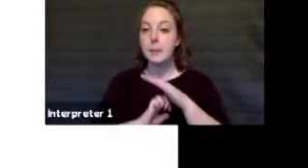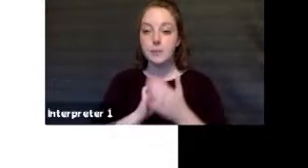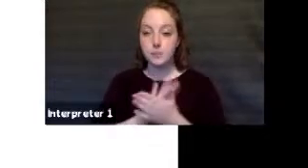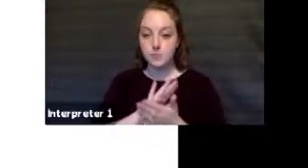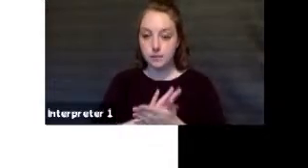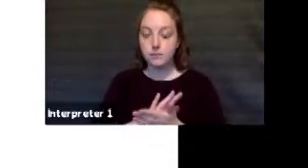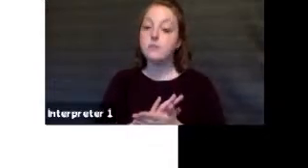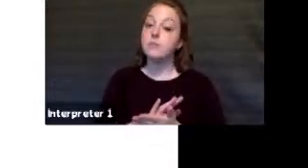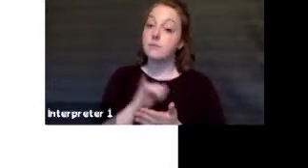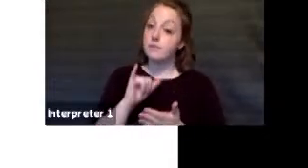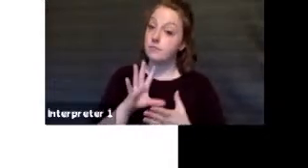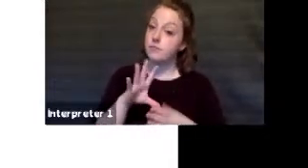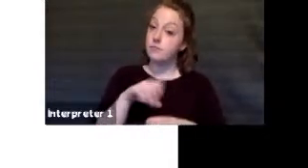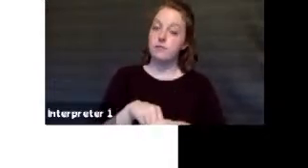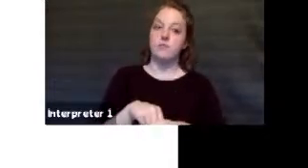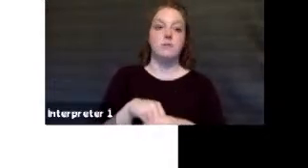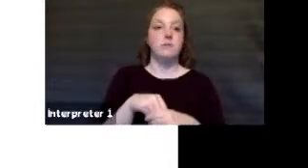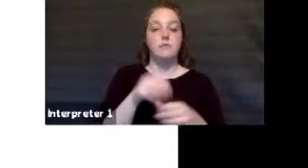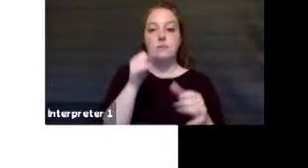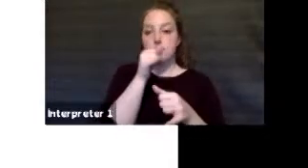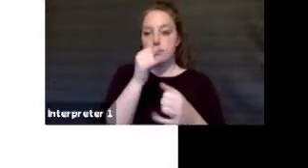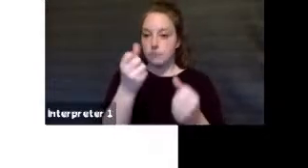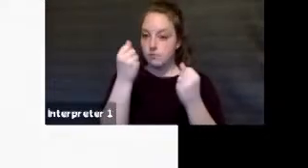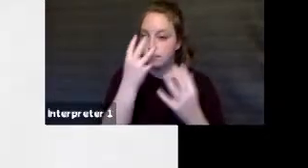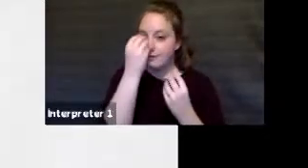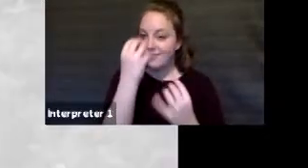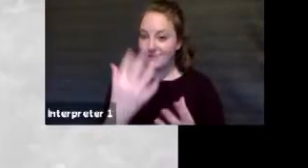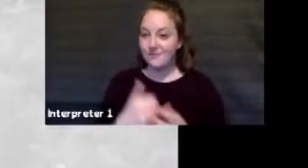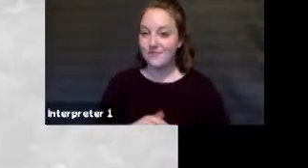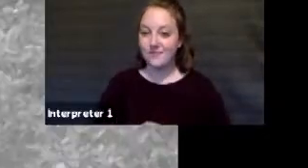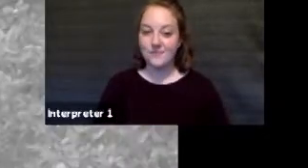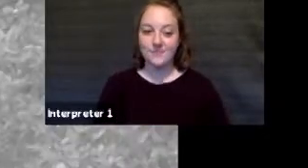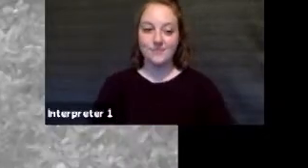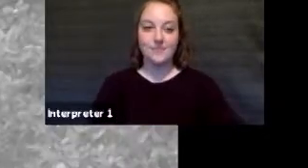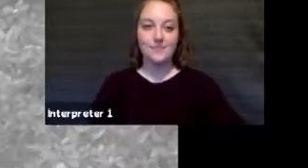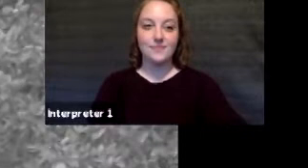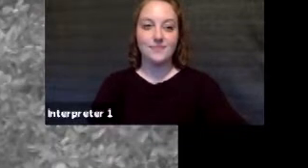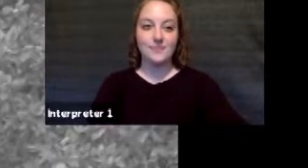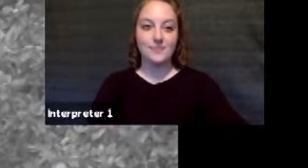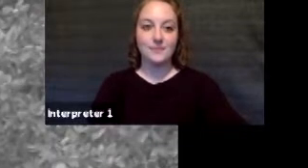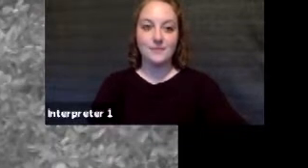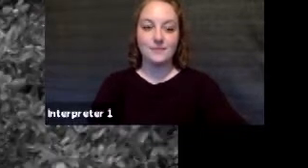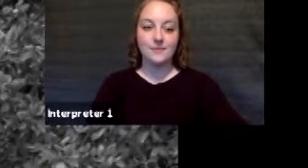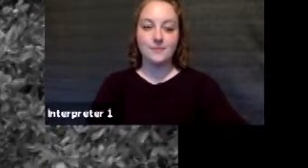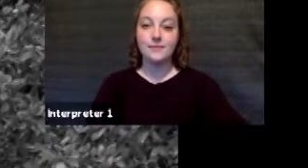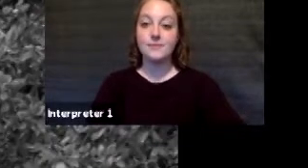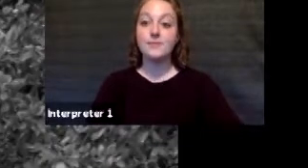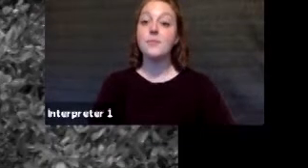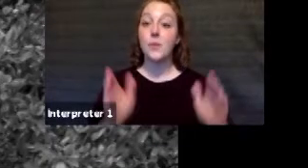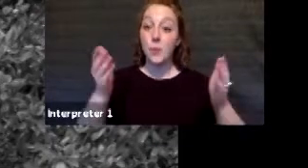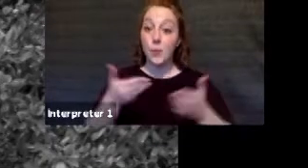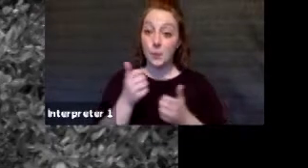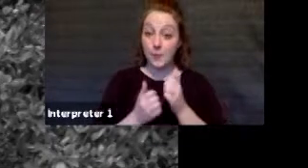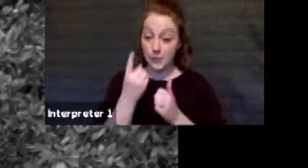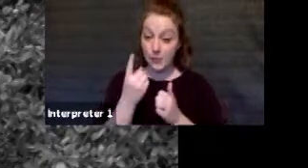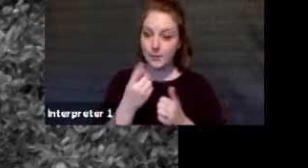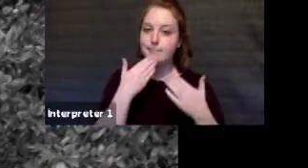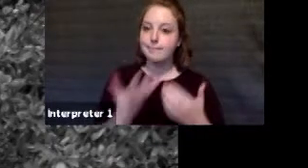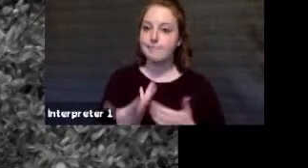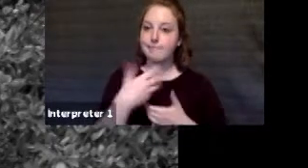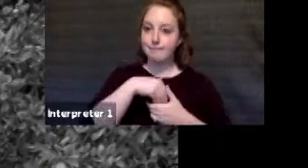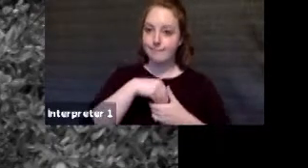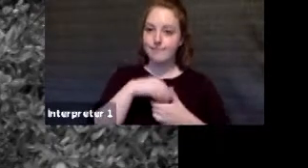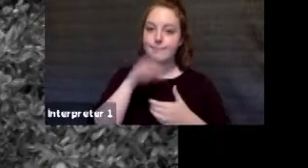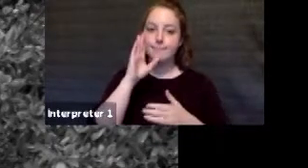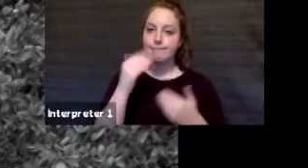include a lot of information. So, welcome, everybody. And again, thank you for participating. We're going to